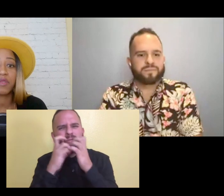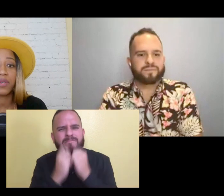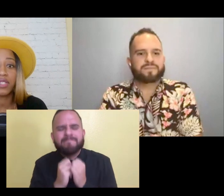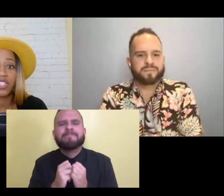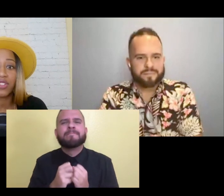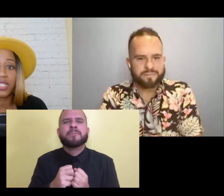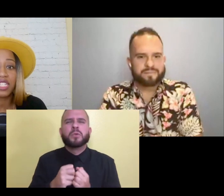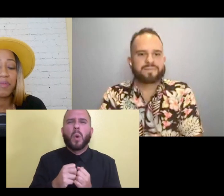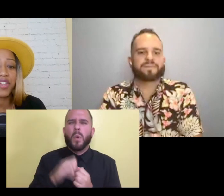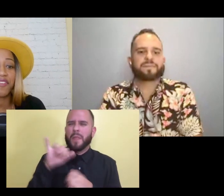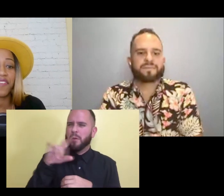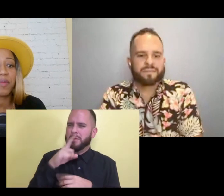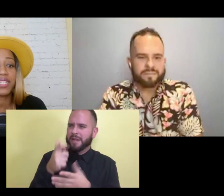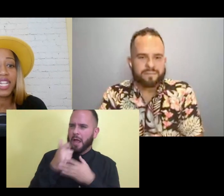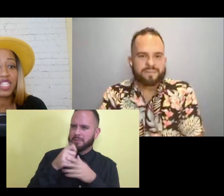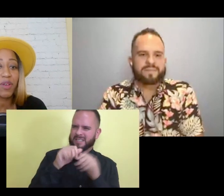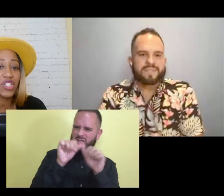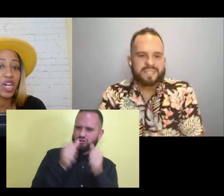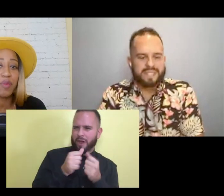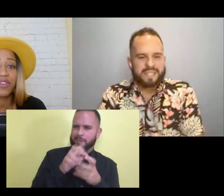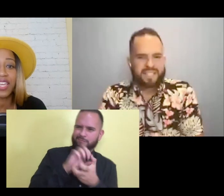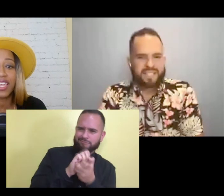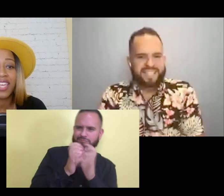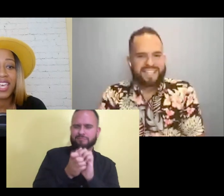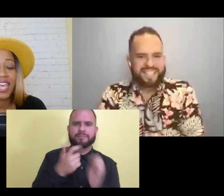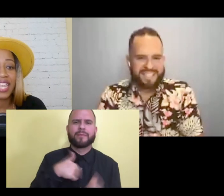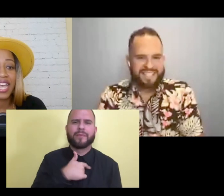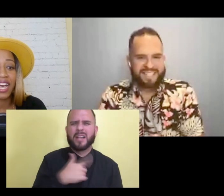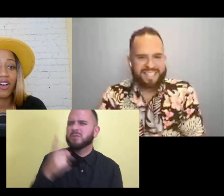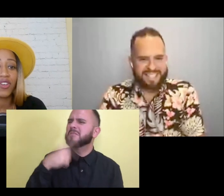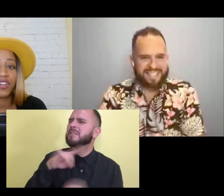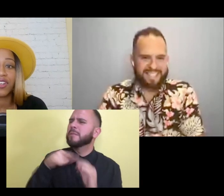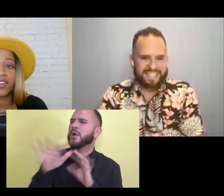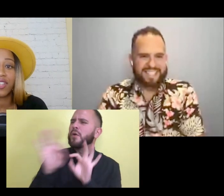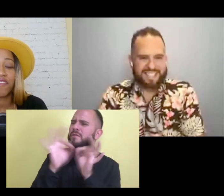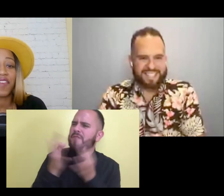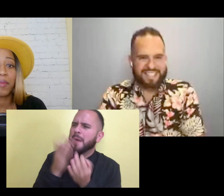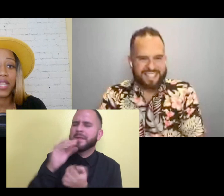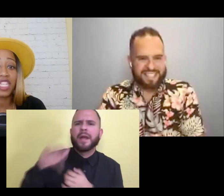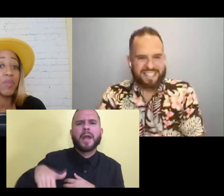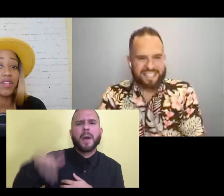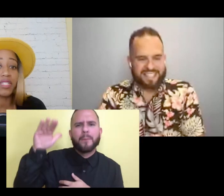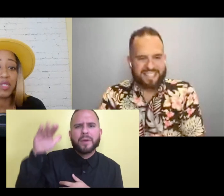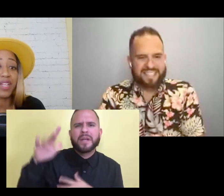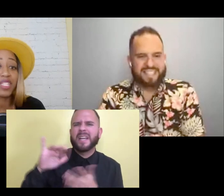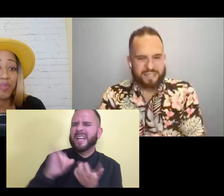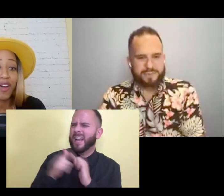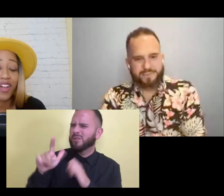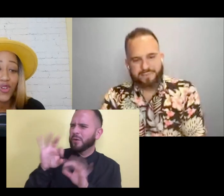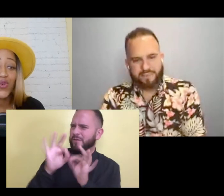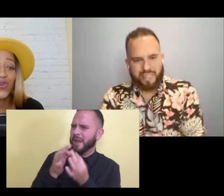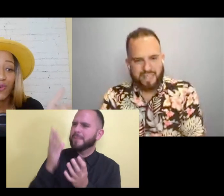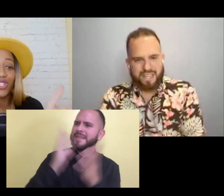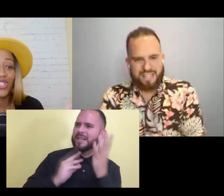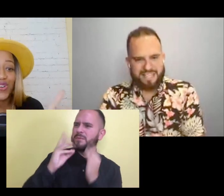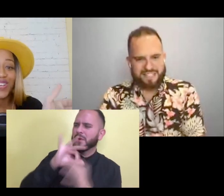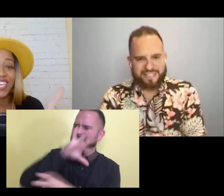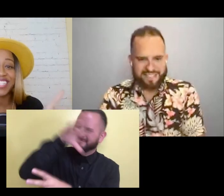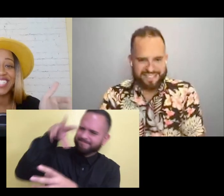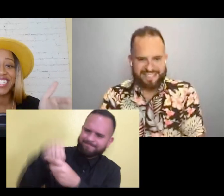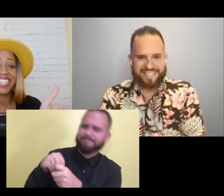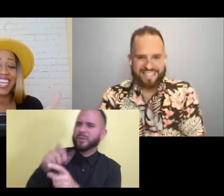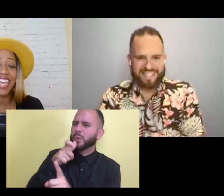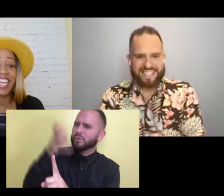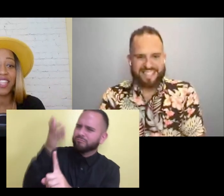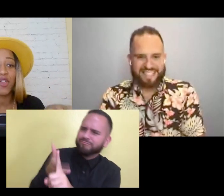life experiences. So tell us about your family, tell us about your upbringing and how your family experiences plays a part in who Joe